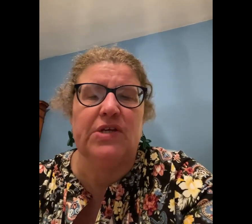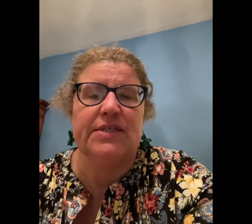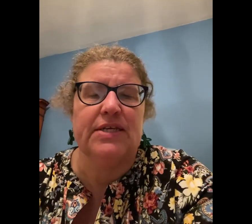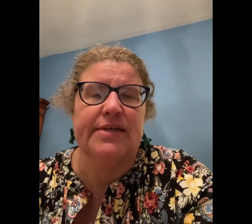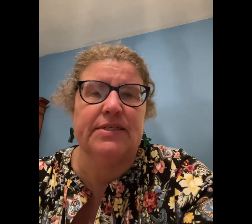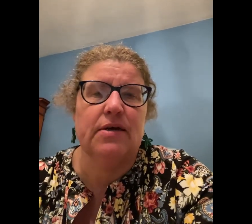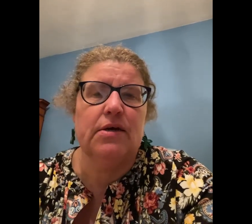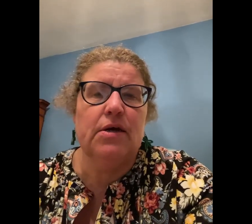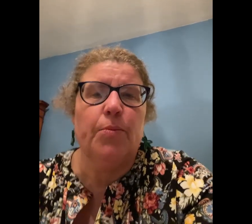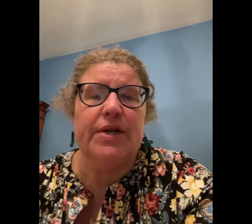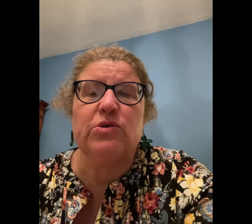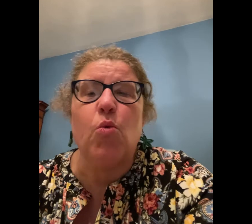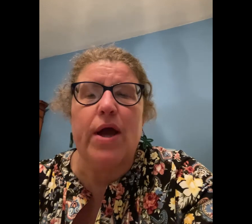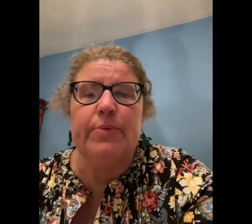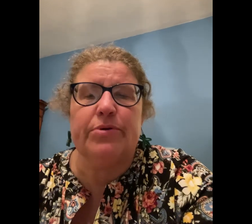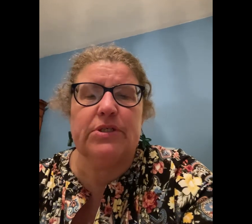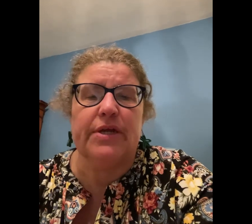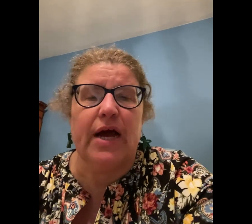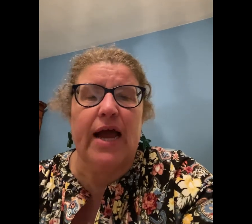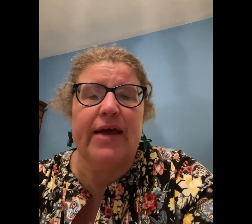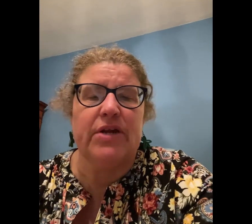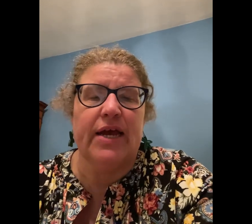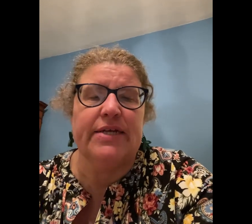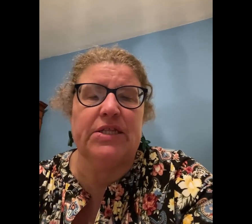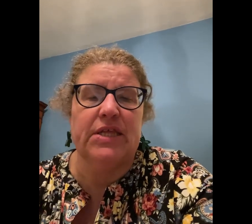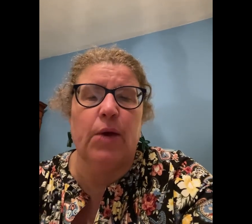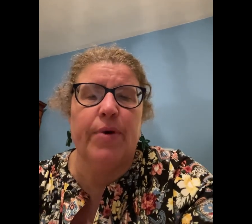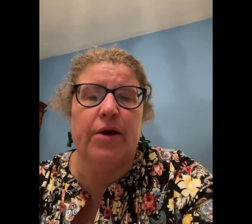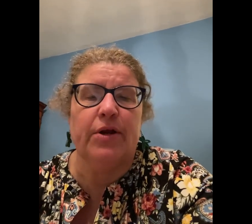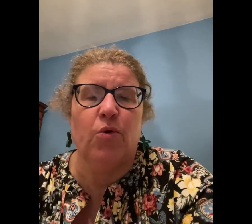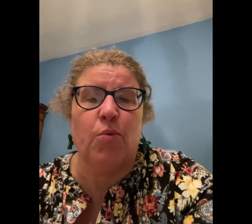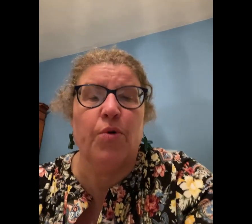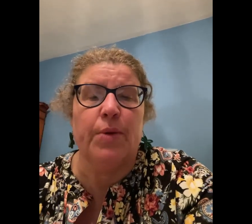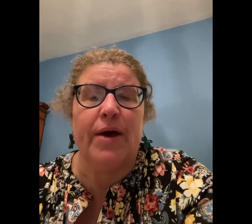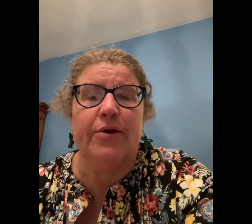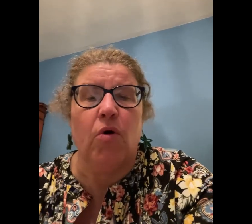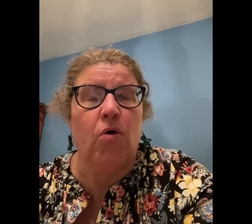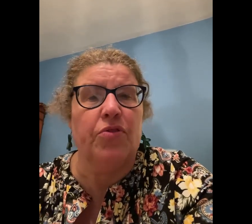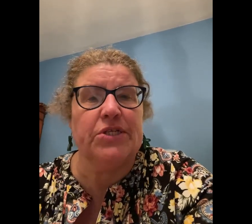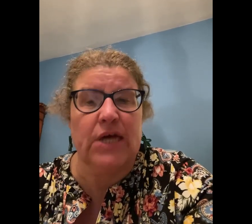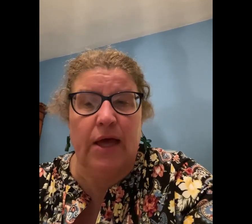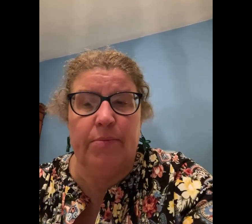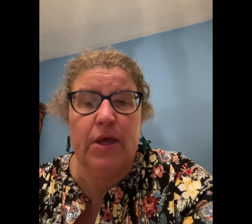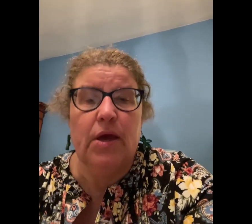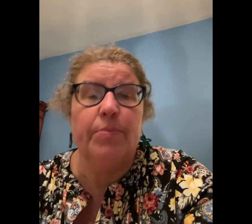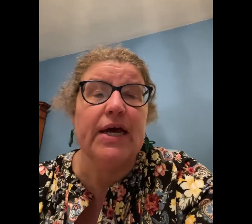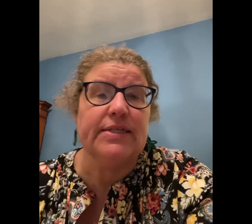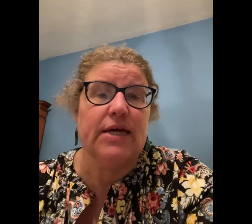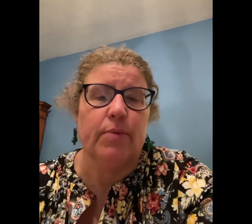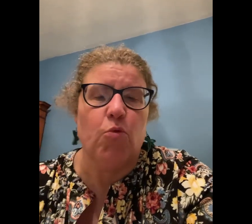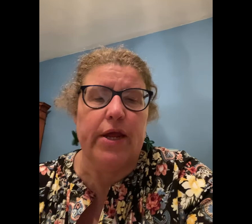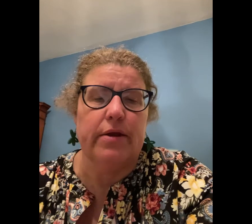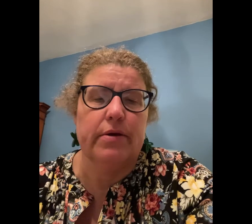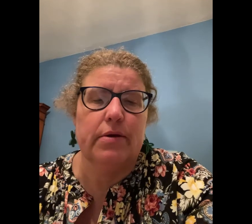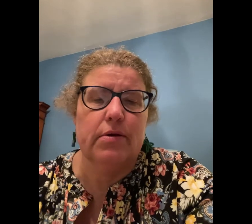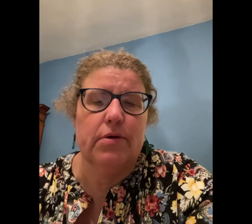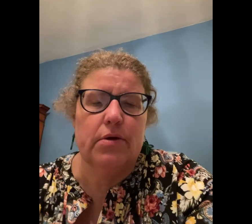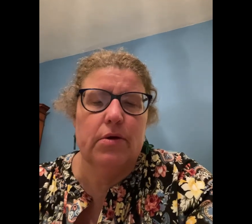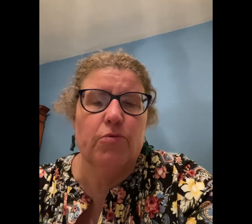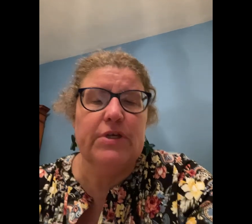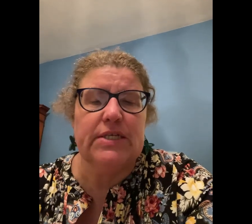at UUCSS, but as a white person, I haven't had to think about it or worry about it all the time because I am